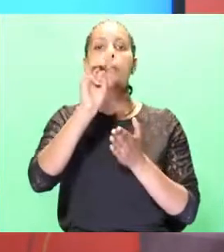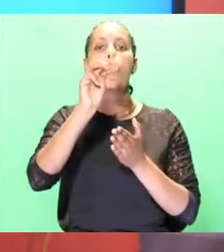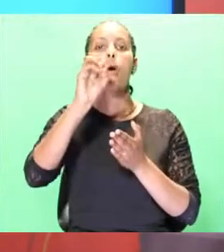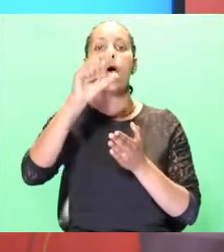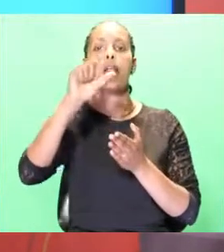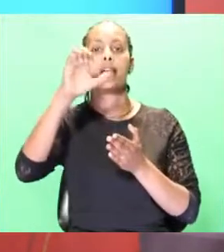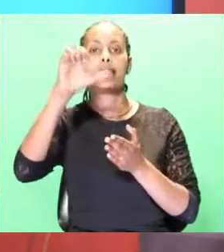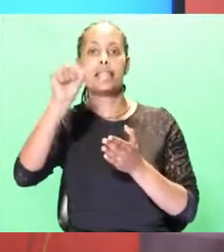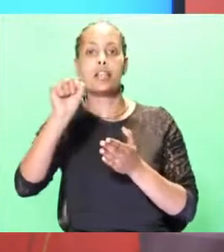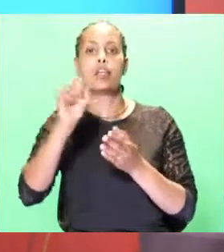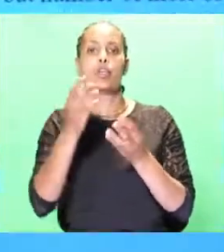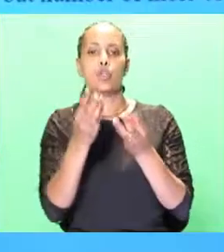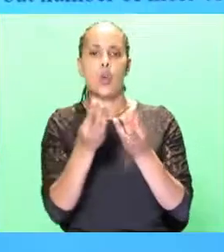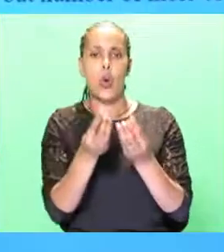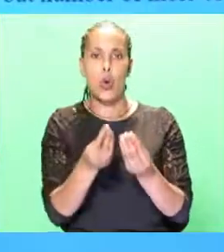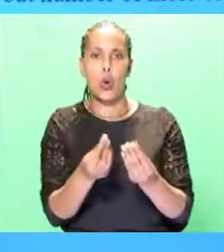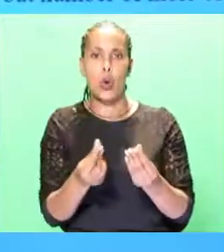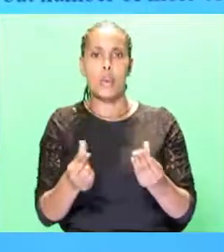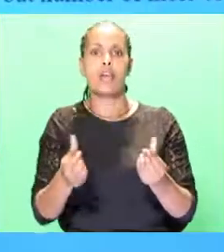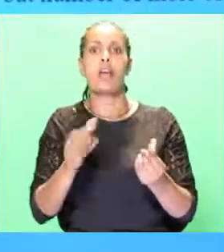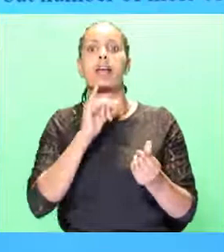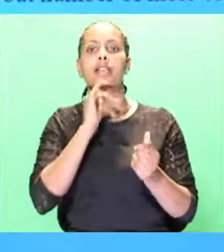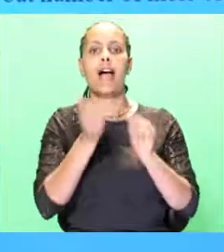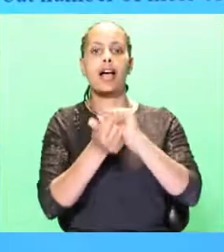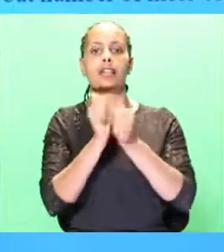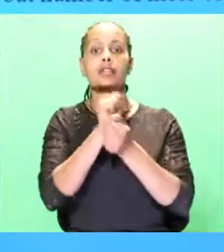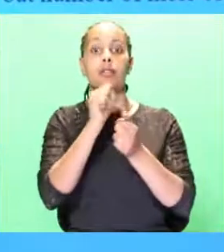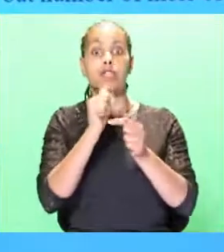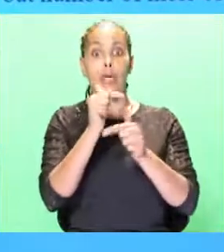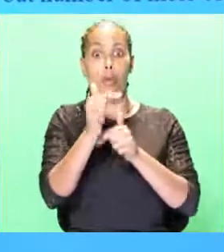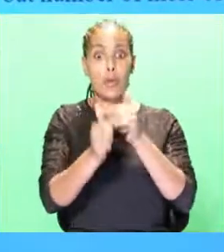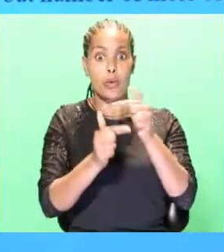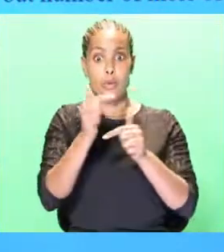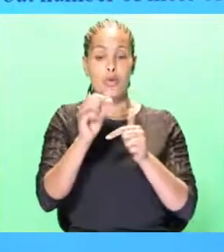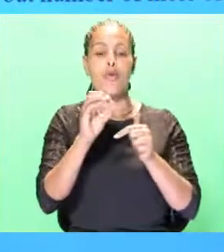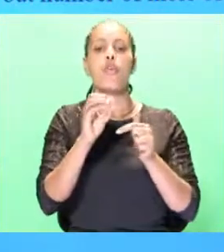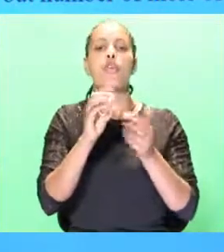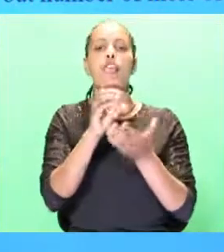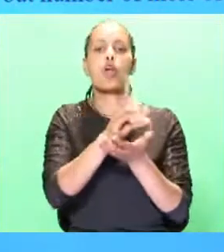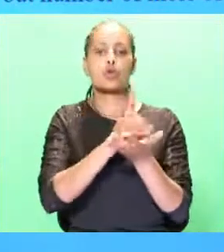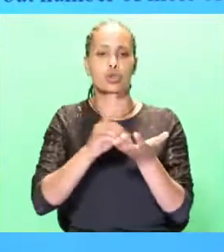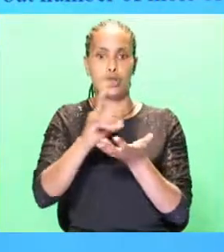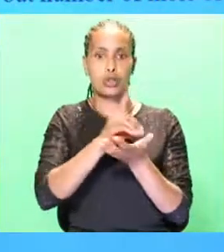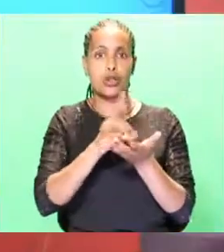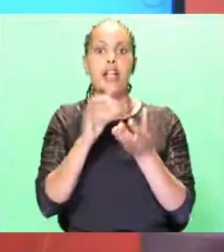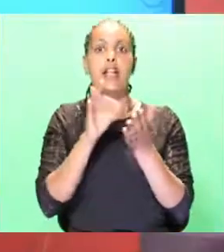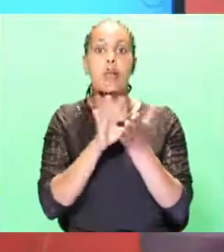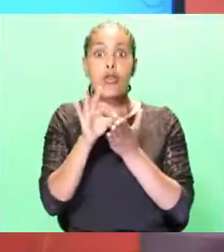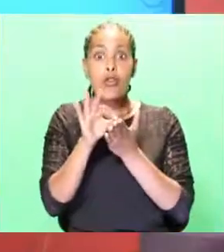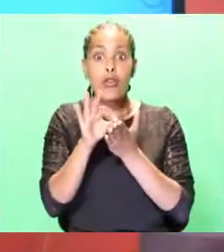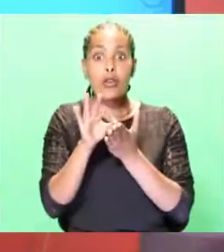of solids is unchanged in the process of dilution. Number of